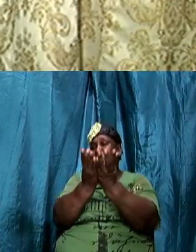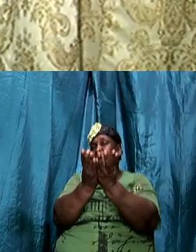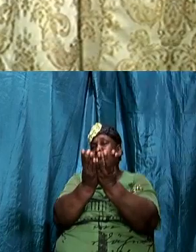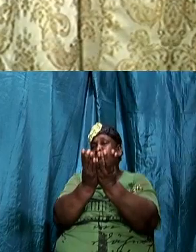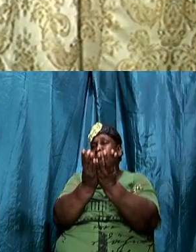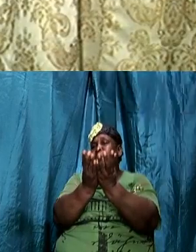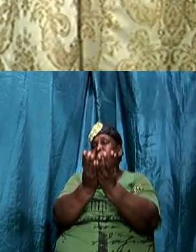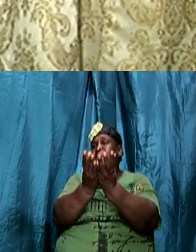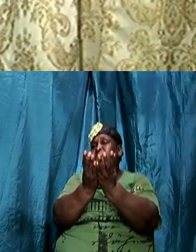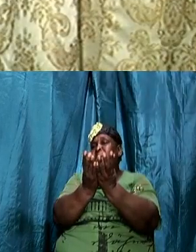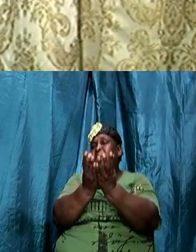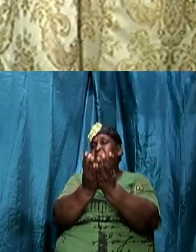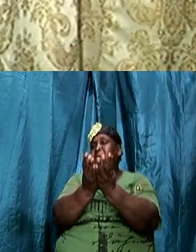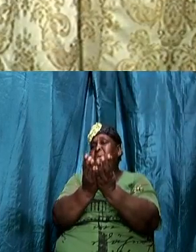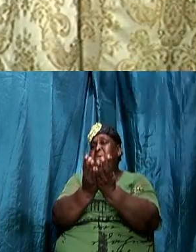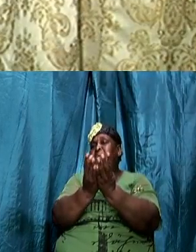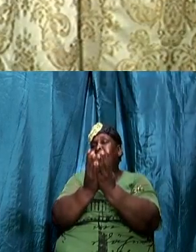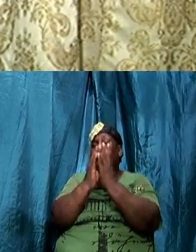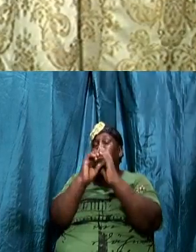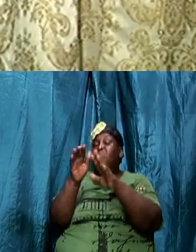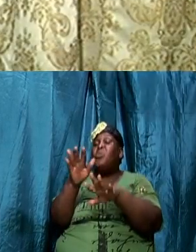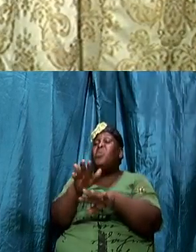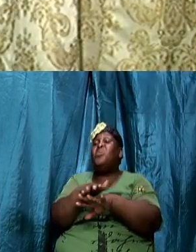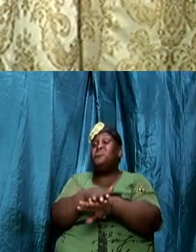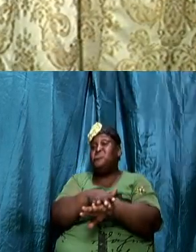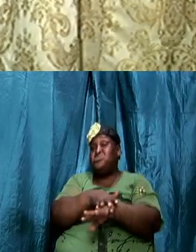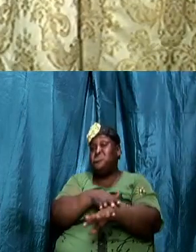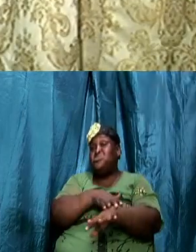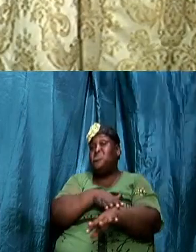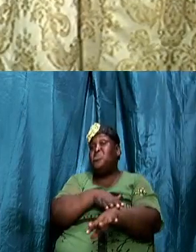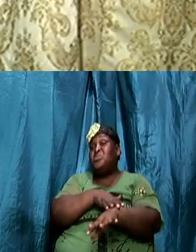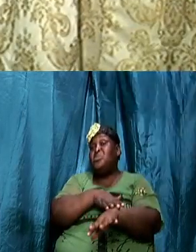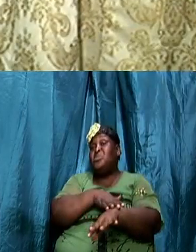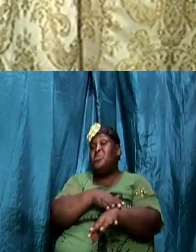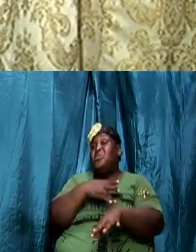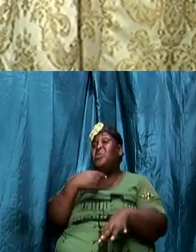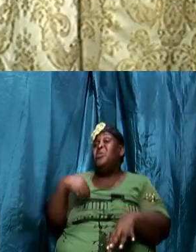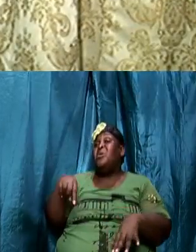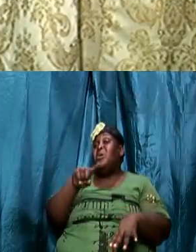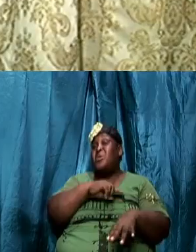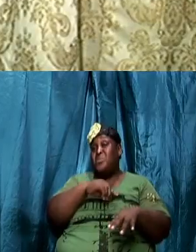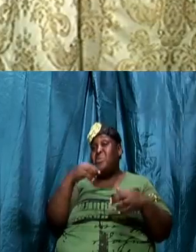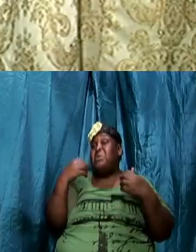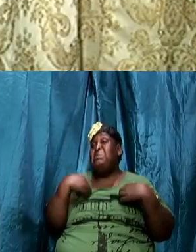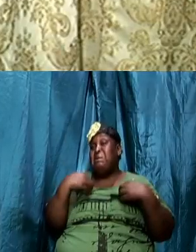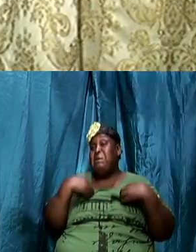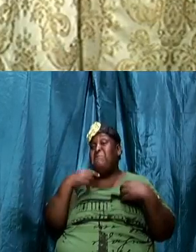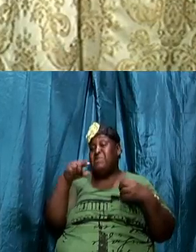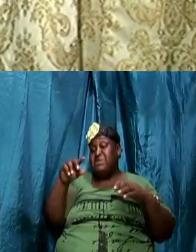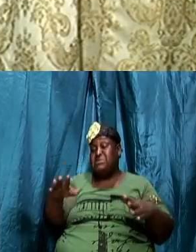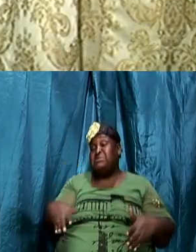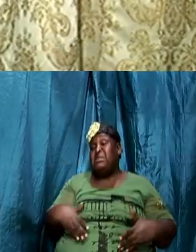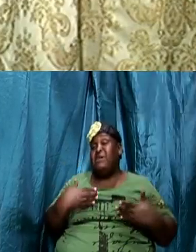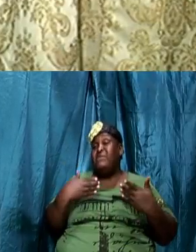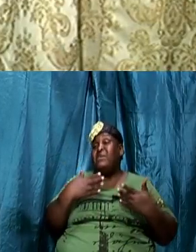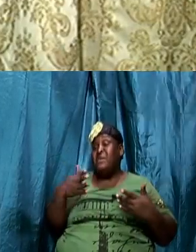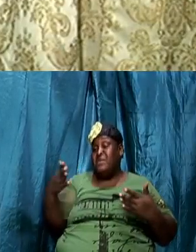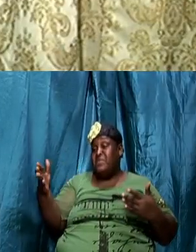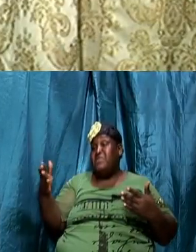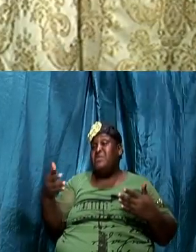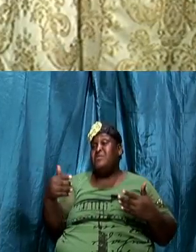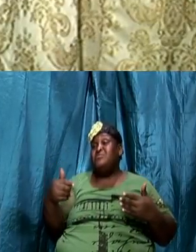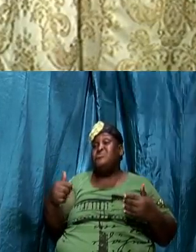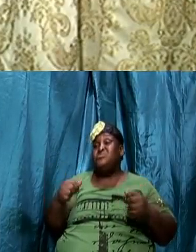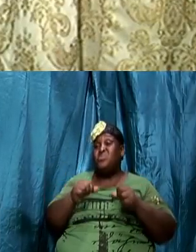And I'm going slowly, you know, brethren. Deliberately going slowly, because we have the slides and we have the things to go in, because I'm saying all this to come